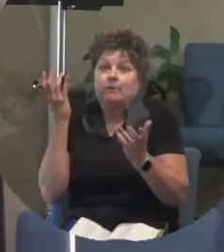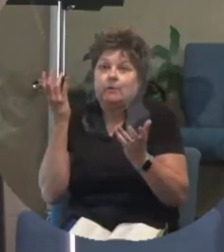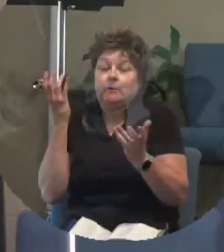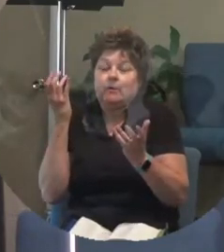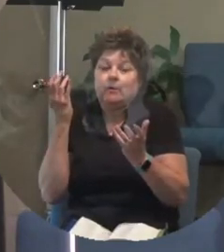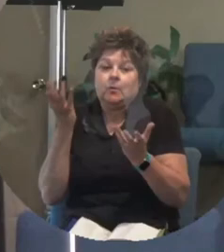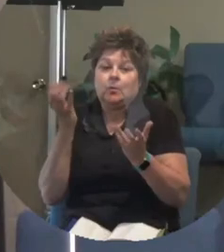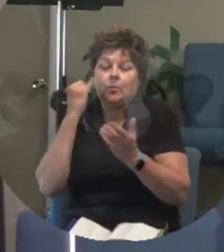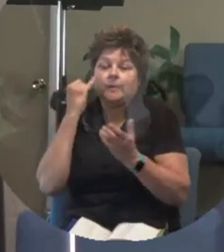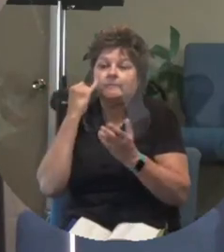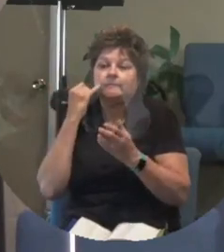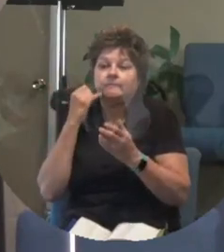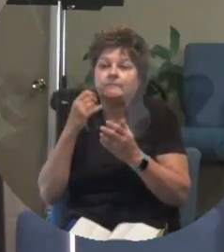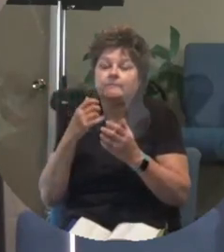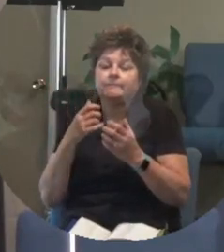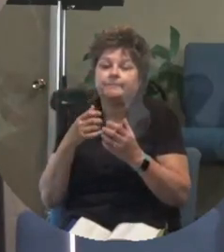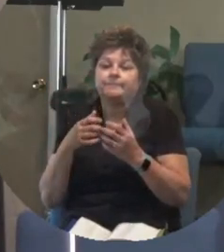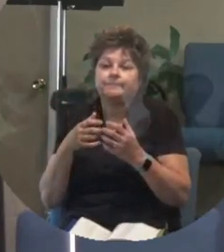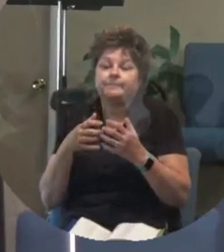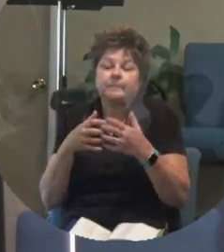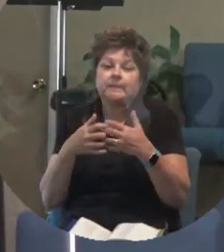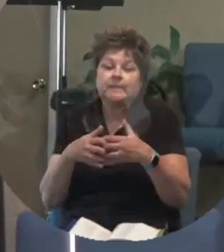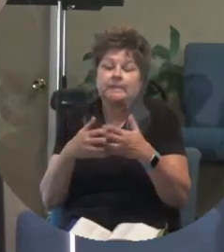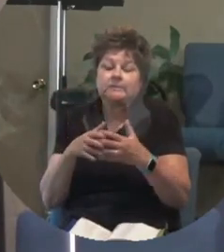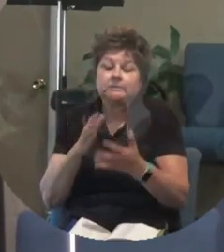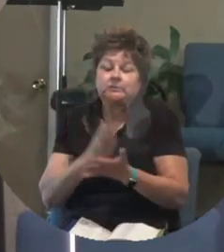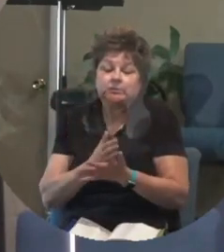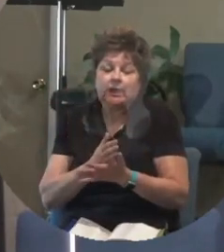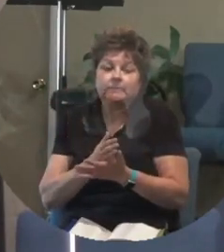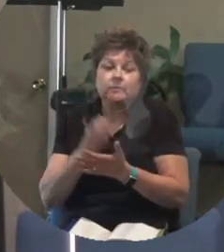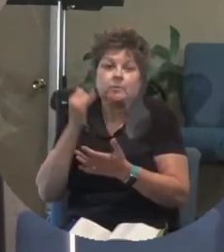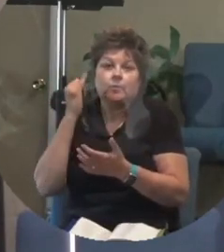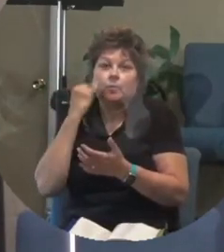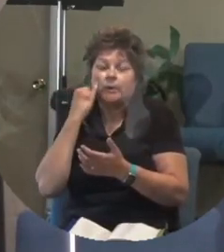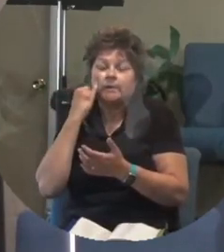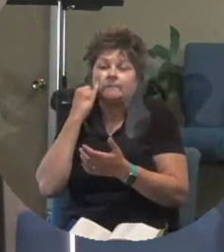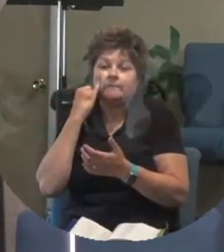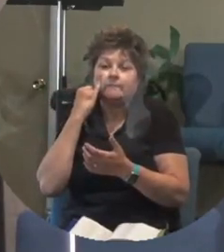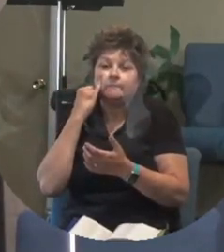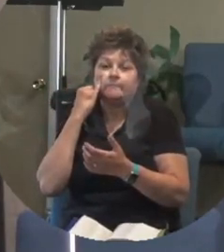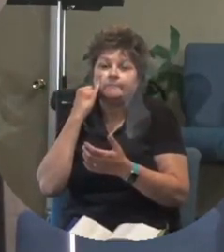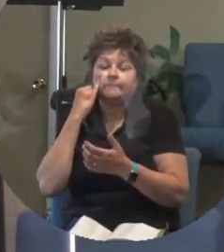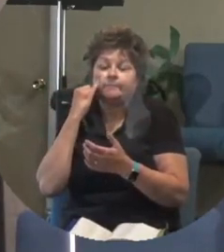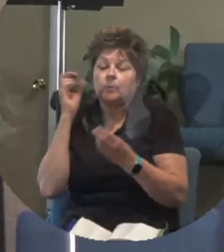what if that engine stopped? What if a squall blew in?